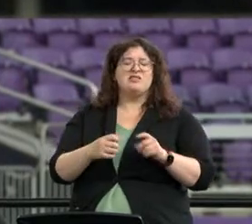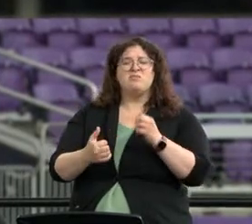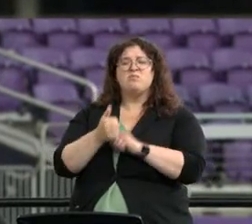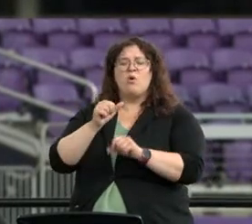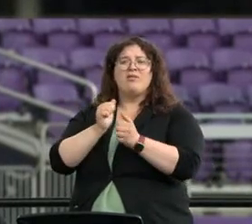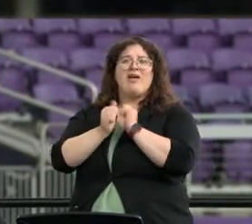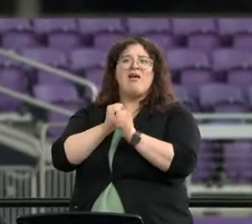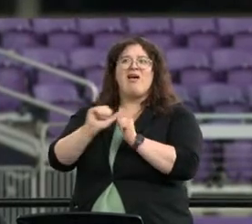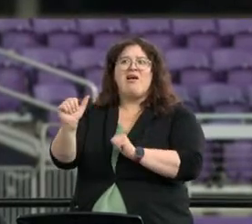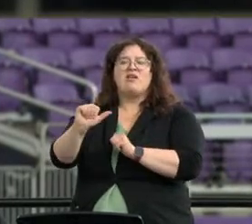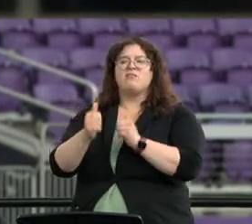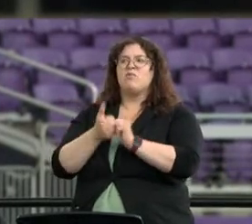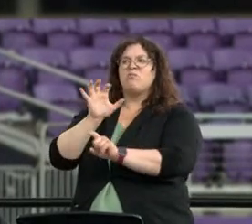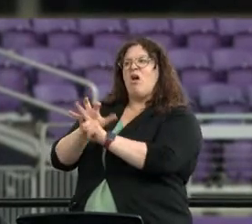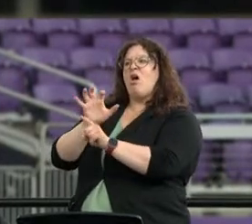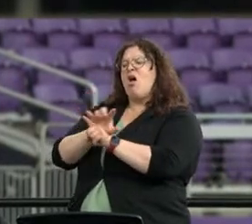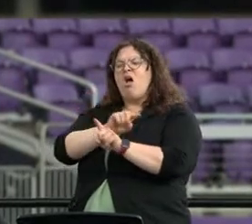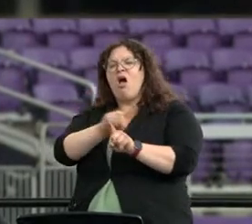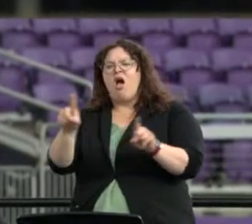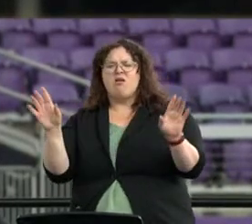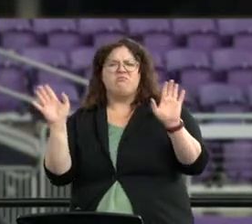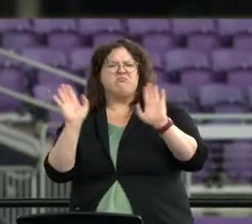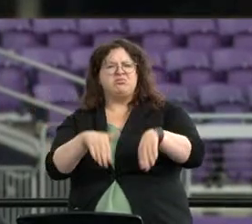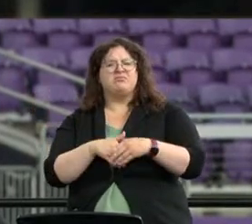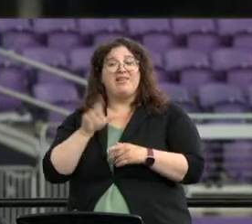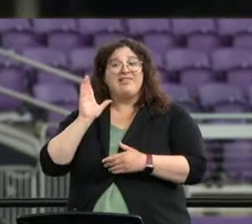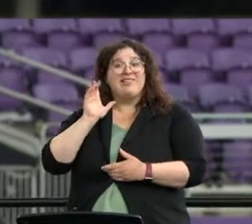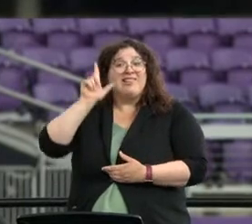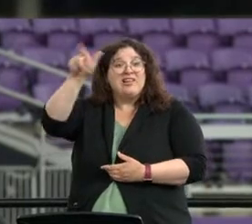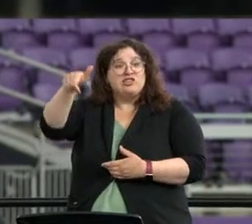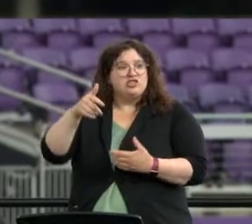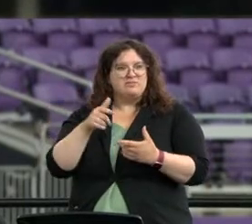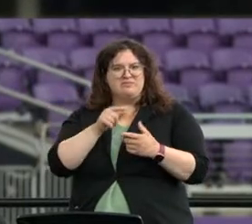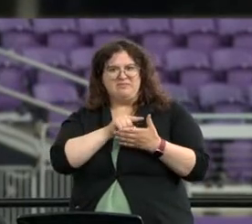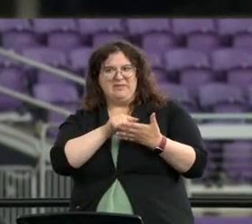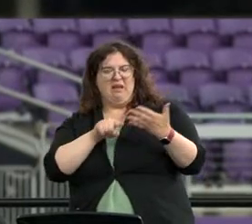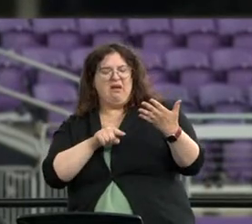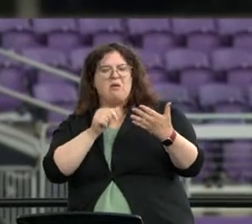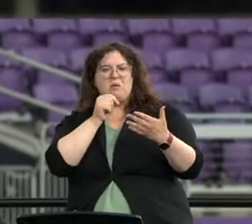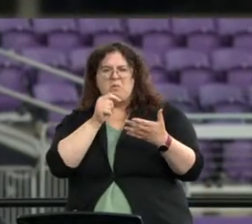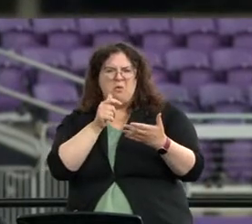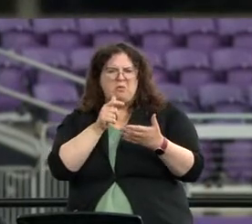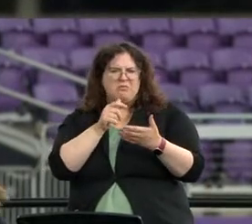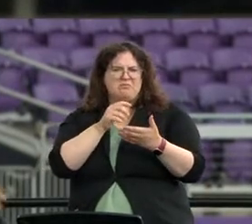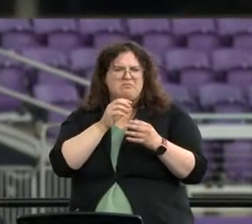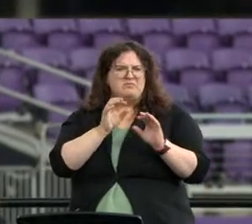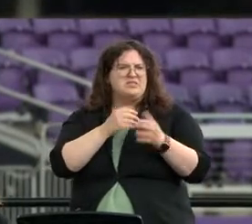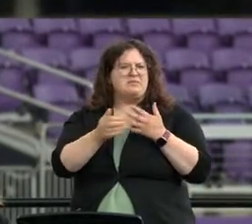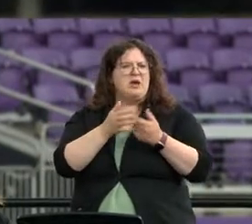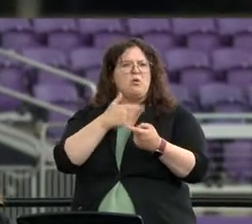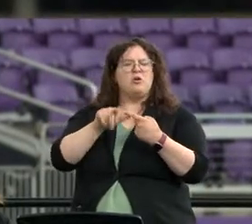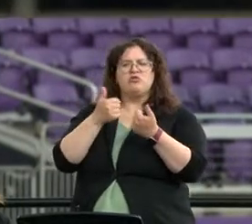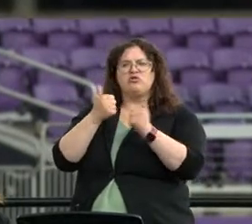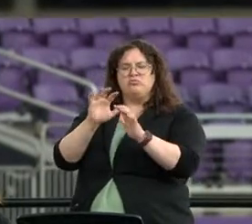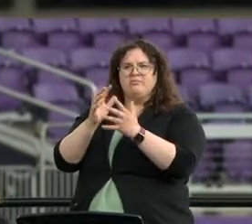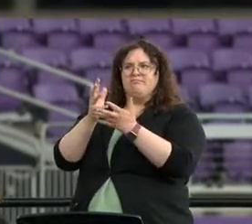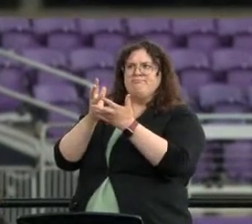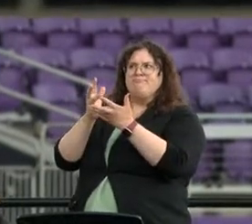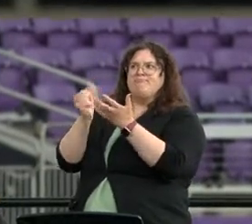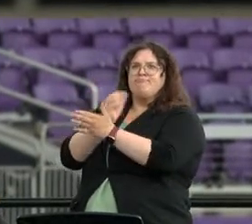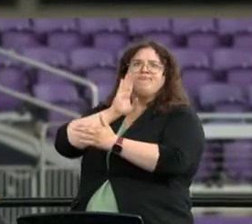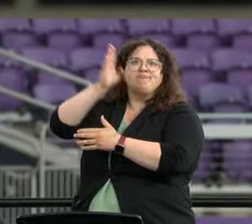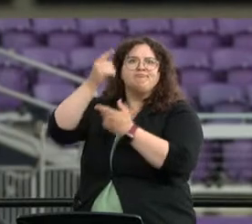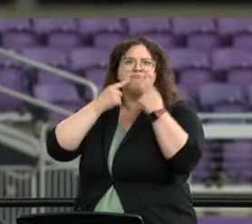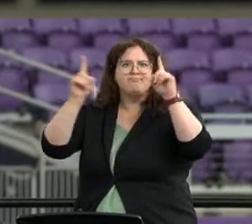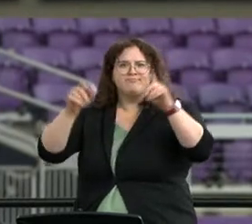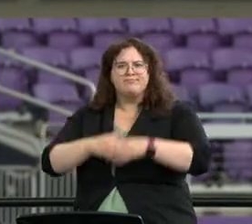popular. And moving forward, it won't require you to have a certain title or make a lot of money. Finding your moment is one of the few things in life that presents a